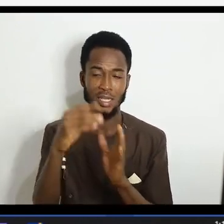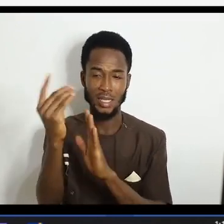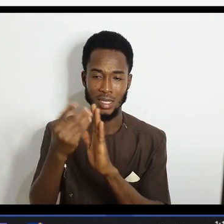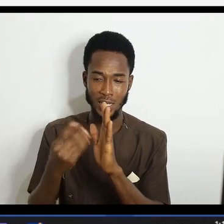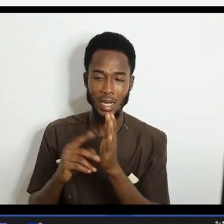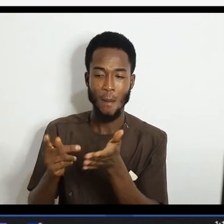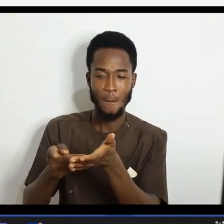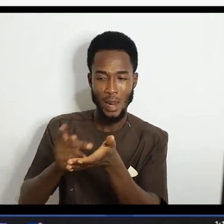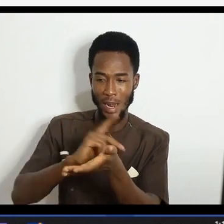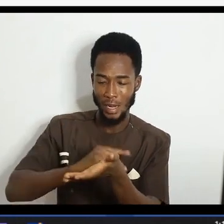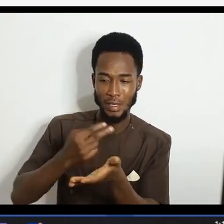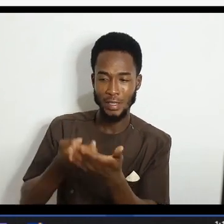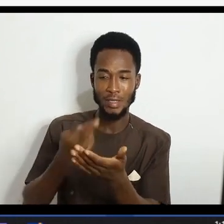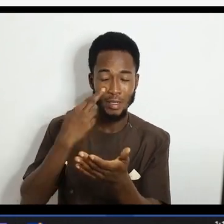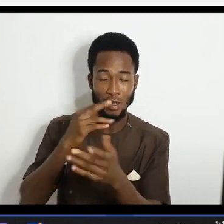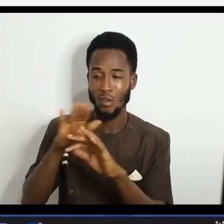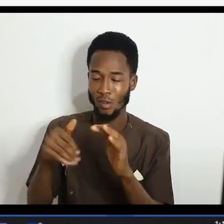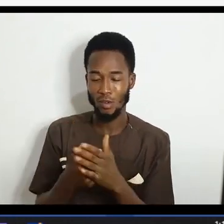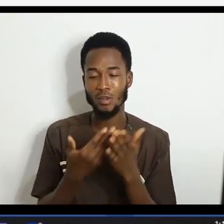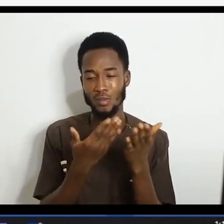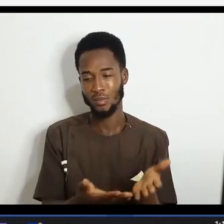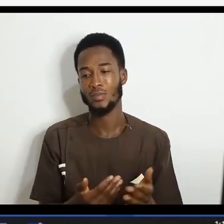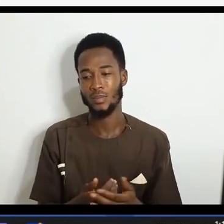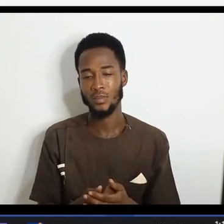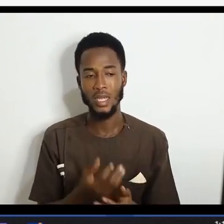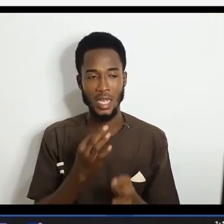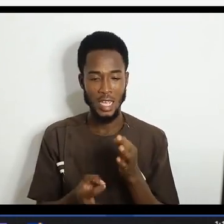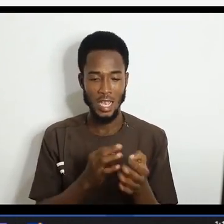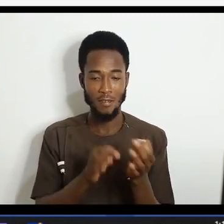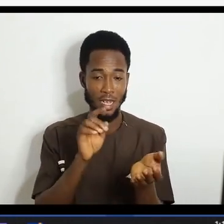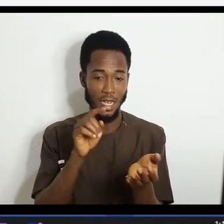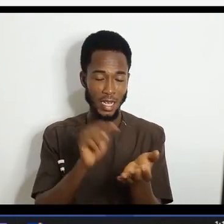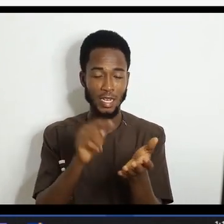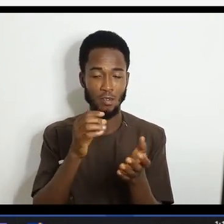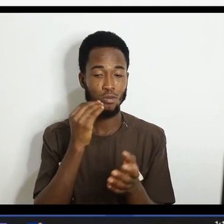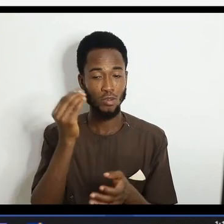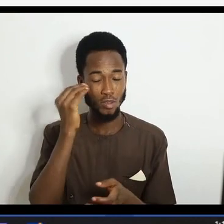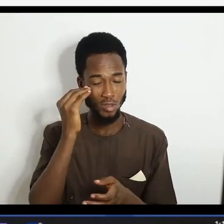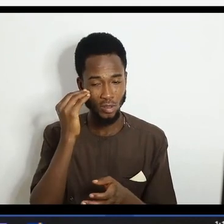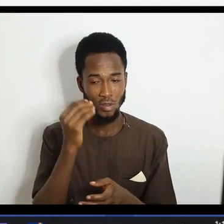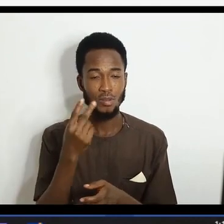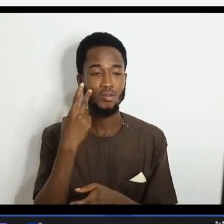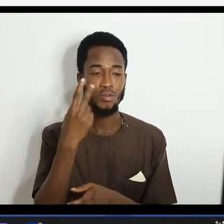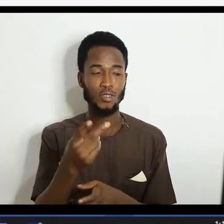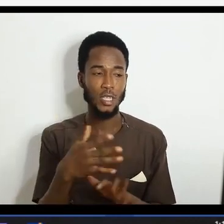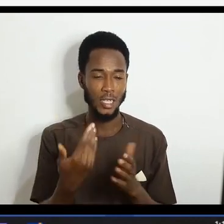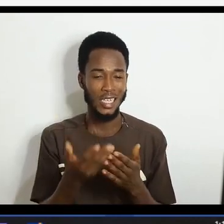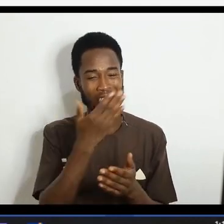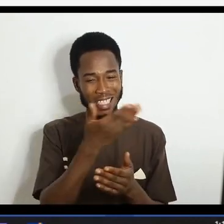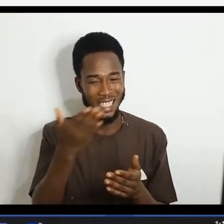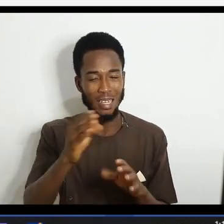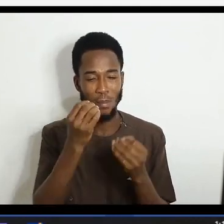design, page, reference, and the rest. If you click the home, you will see that there is a